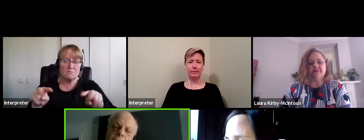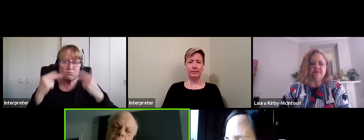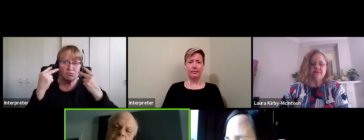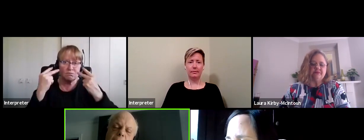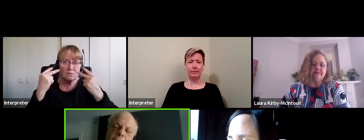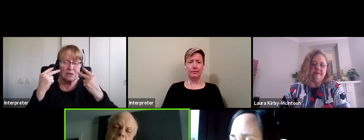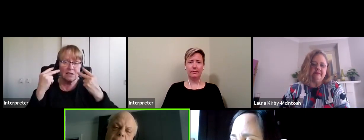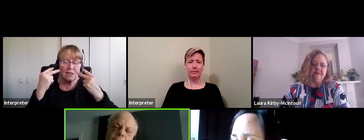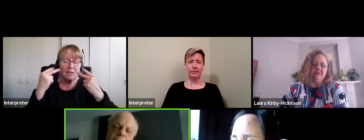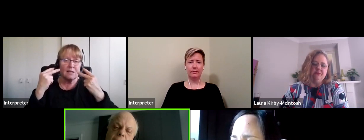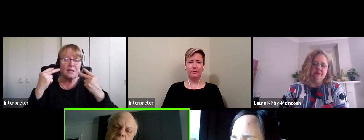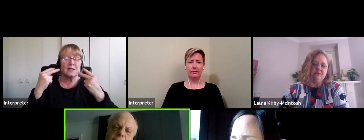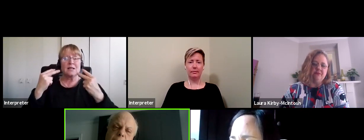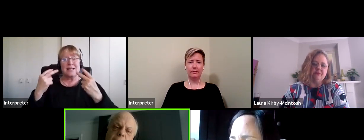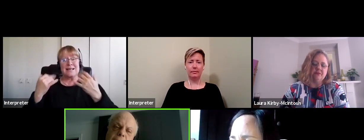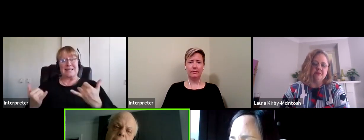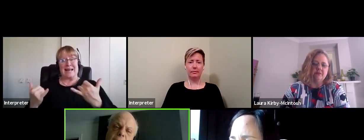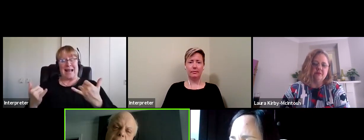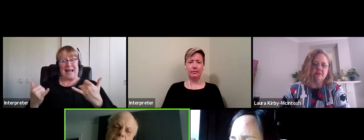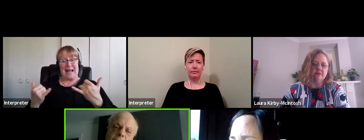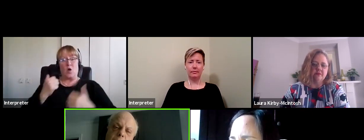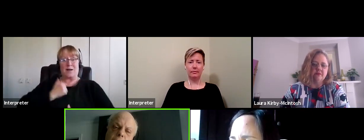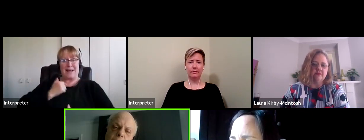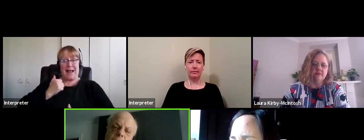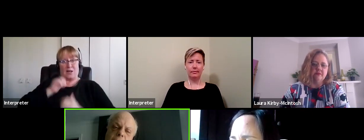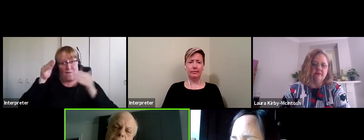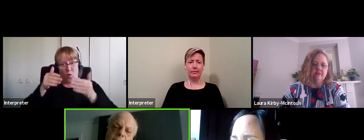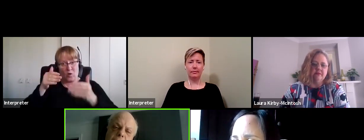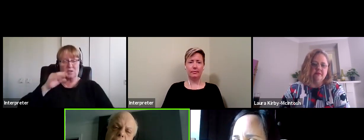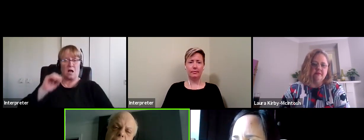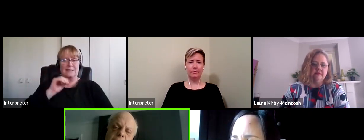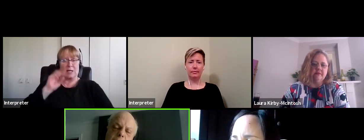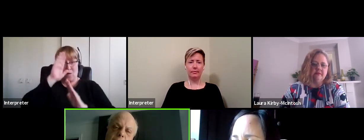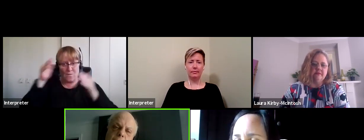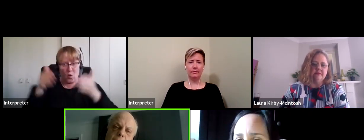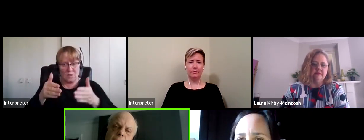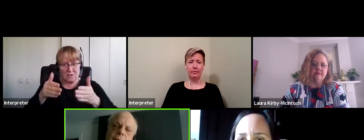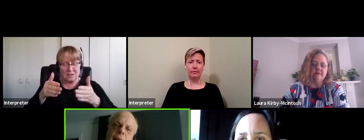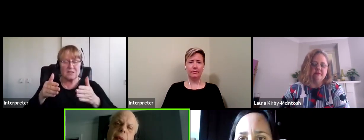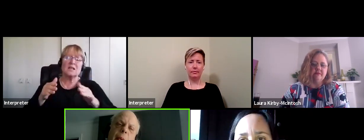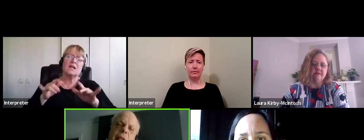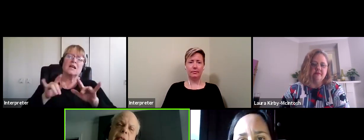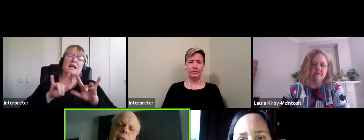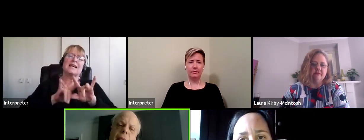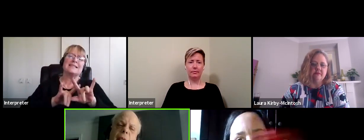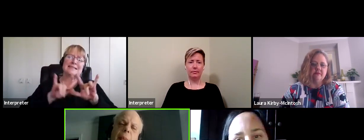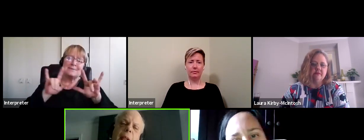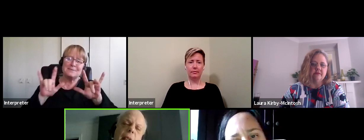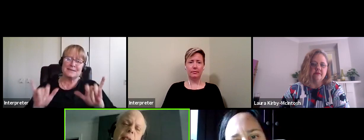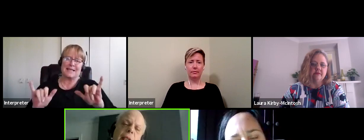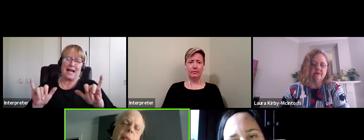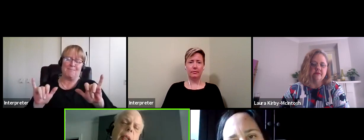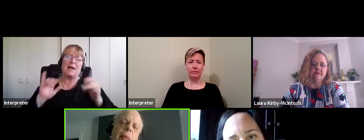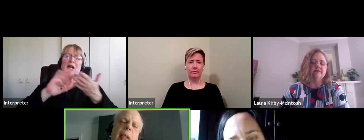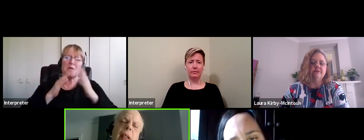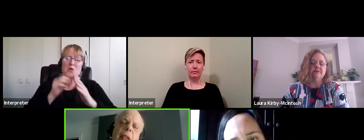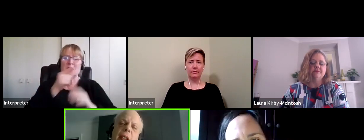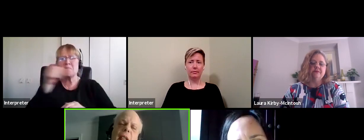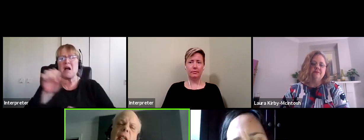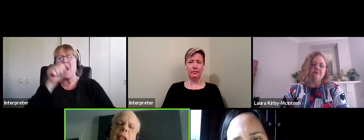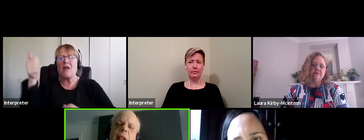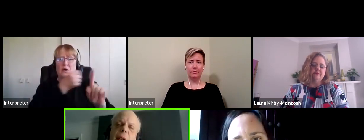we're talking about Canada and focusing on Ontario, we're trying to cover issues that will recur in different ways in different communities. So we don't